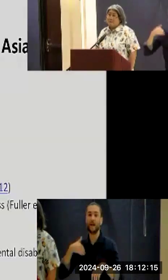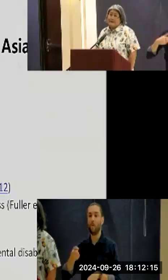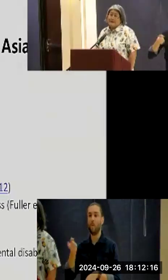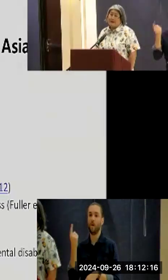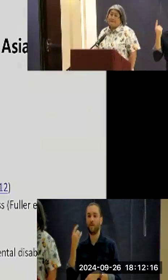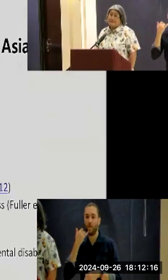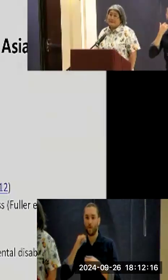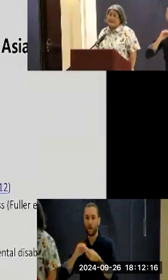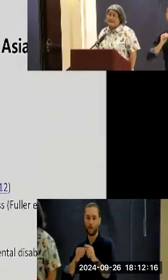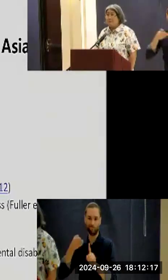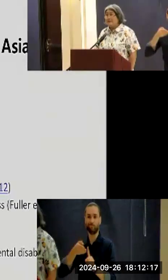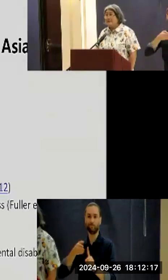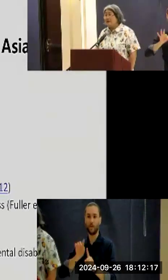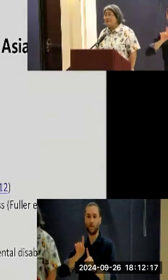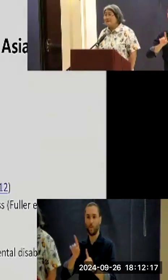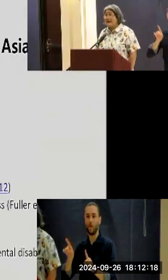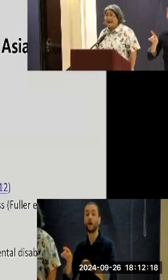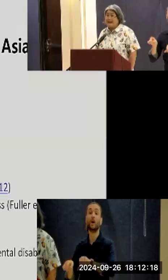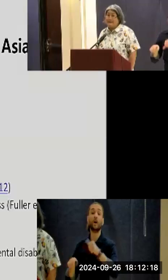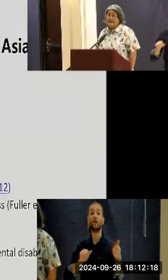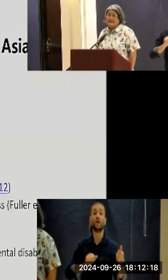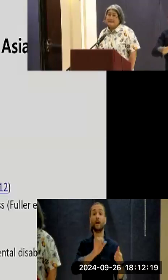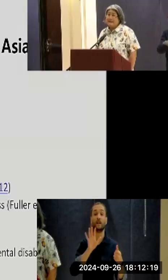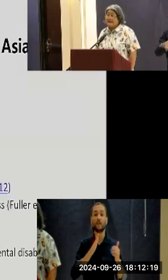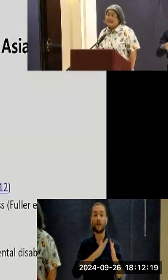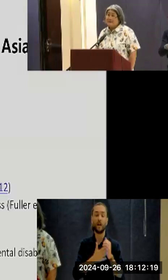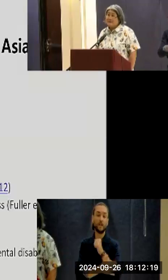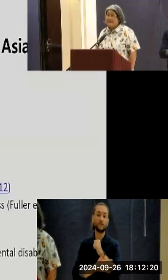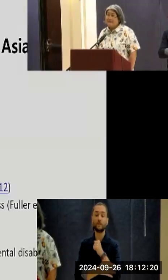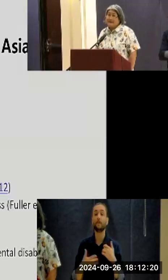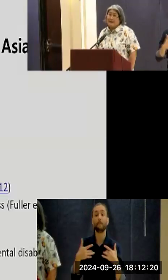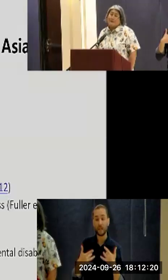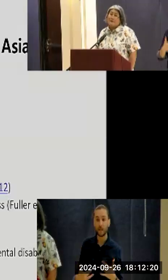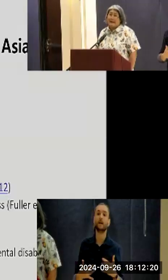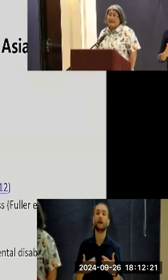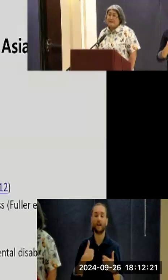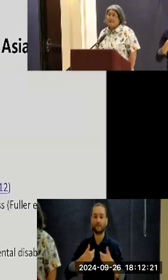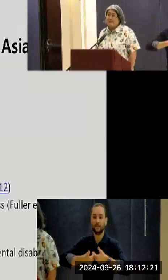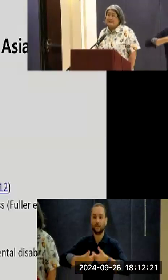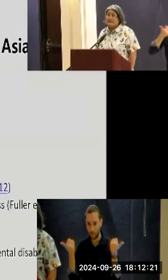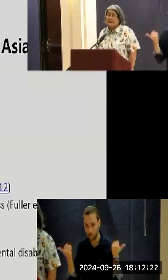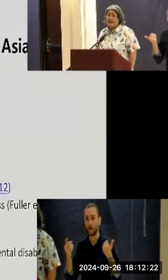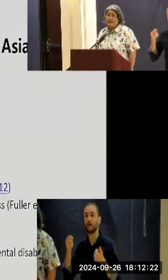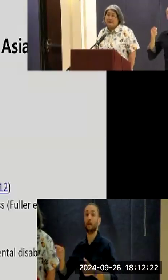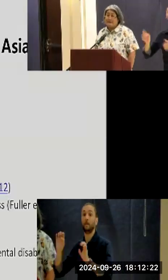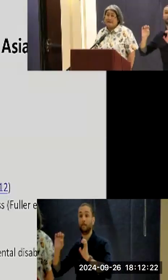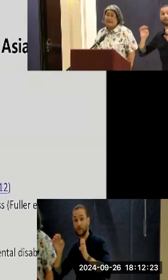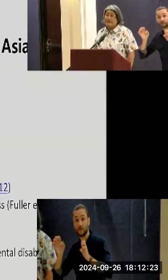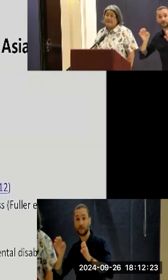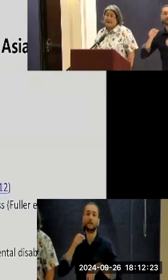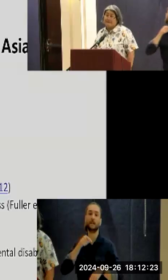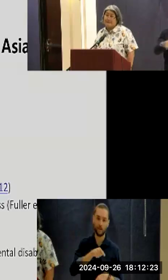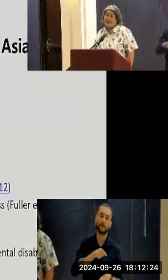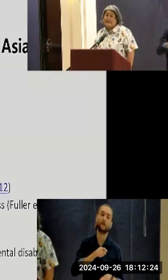one to call for police and one to call for fire ambulance. And that's a much safer thing. I wish we had two numbers so that we could particularly